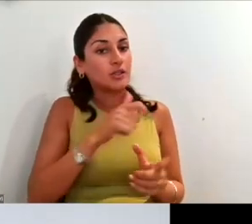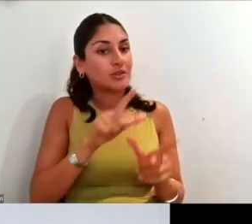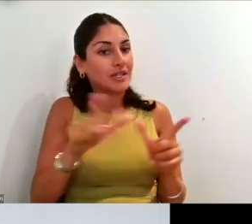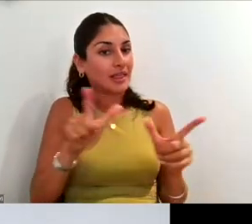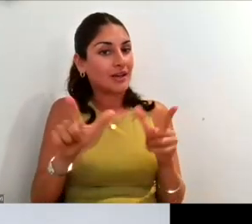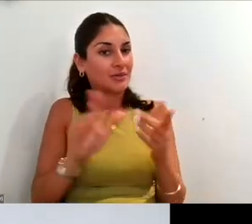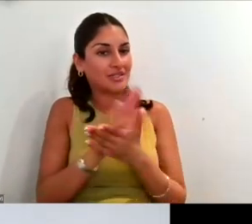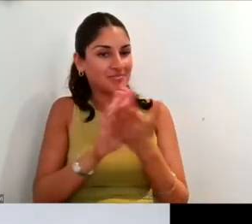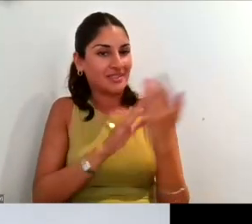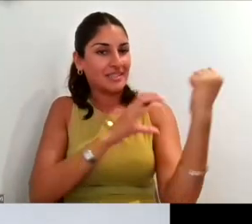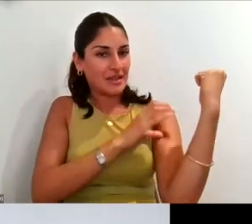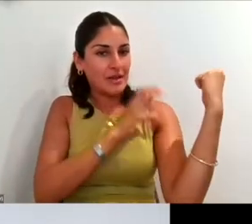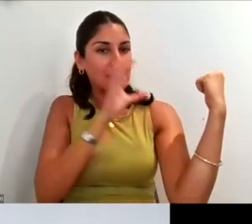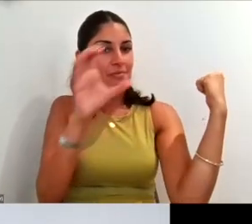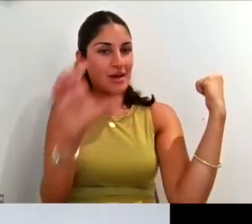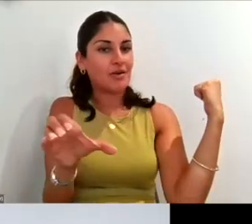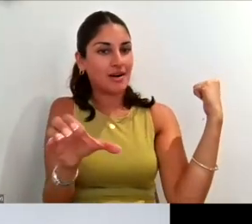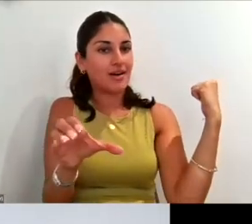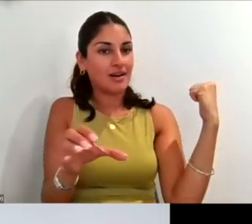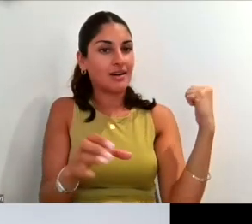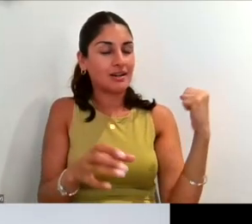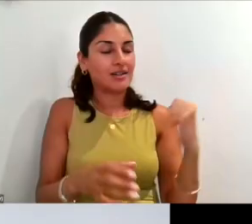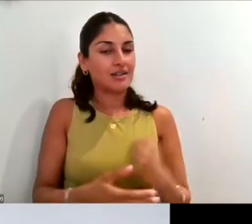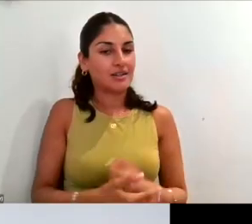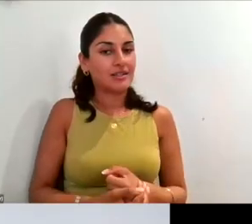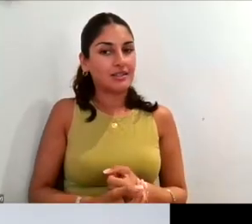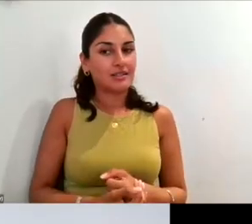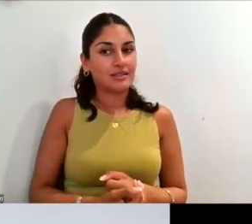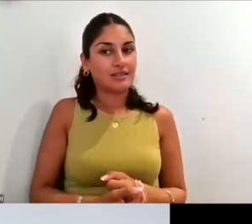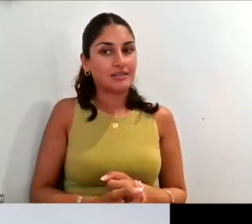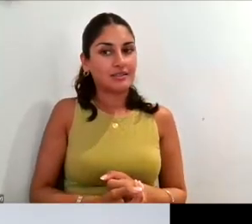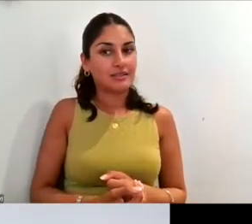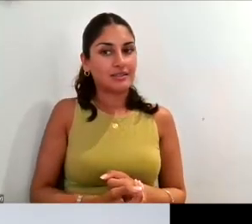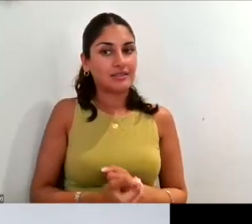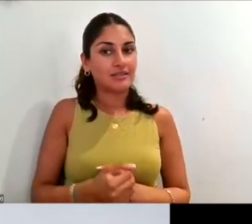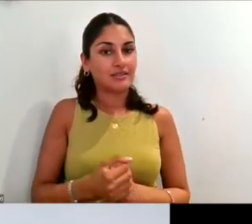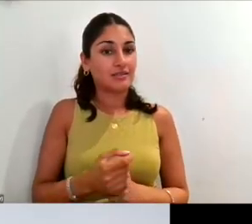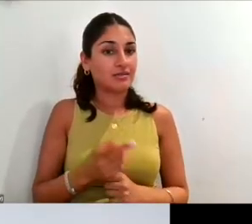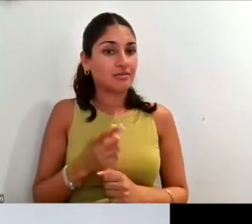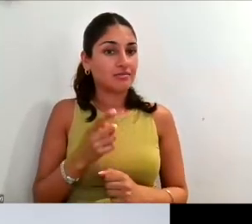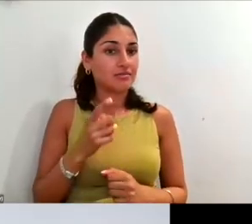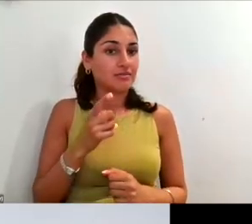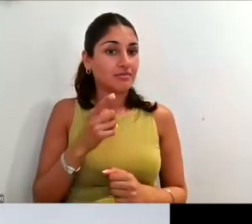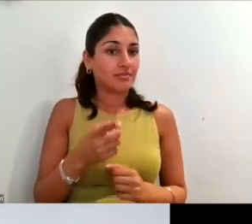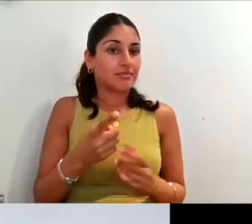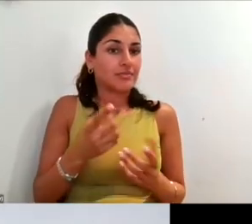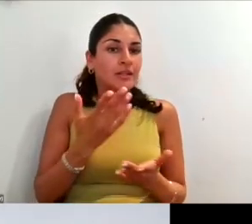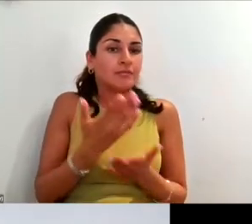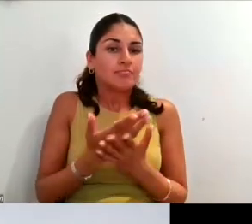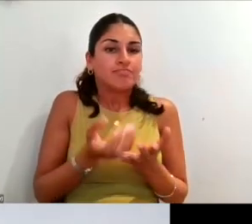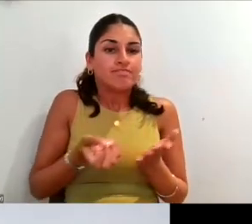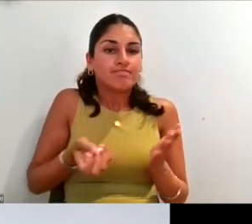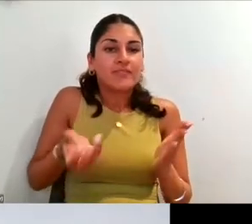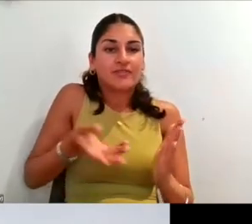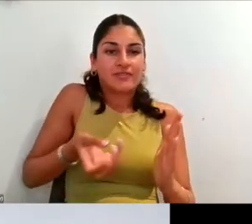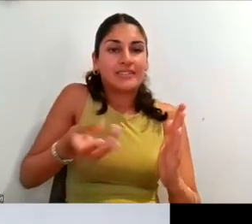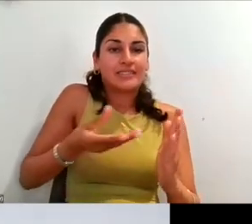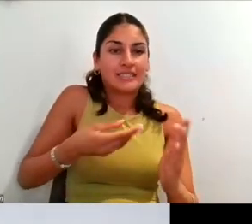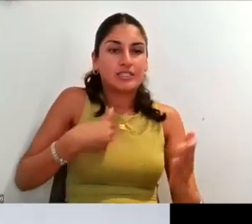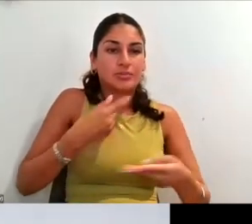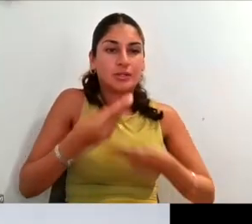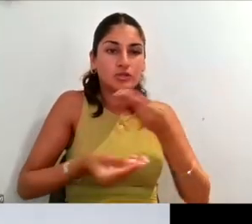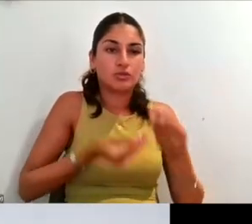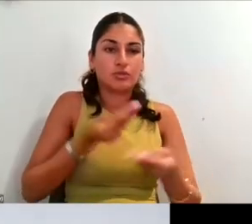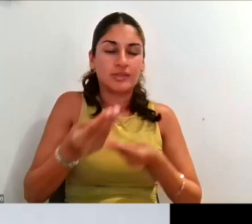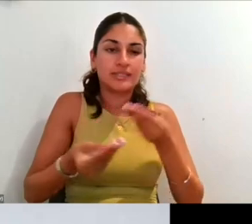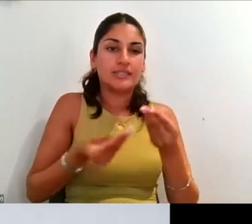empower, and I think that ranged true for Island Time in twofold. The first being